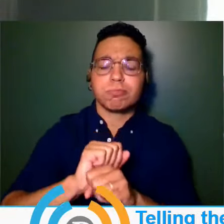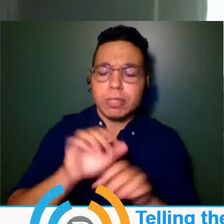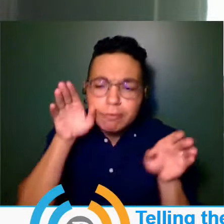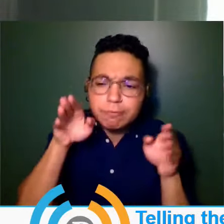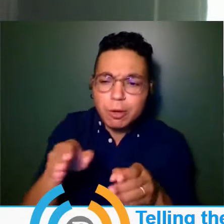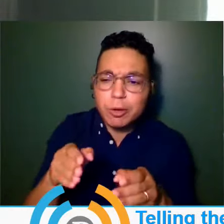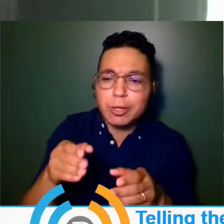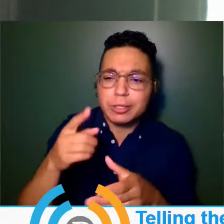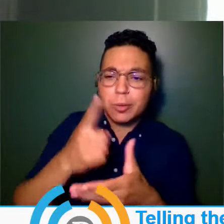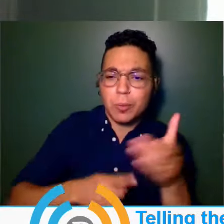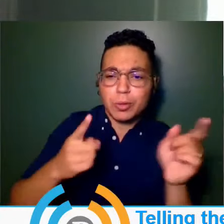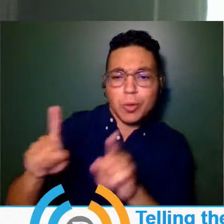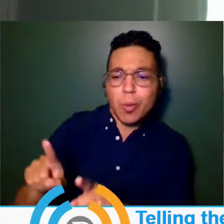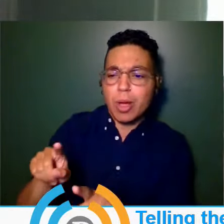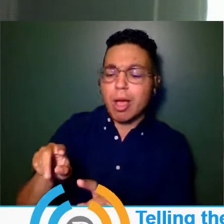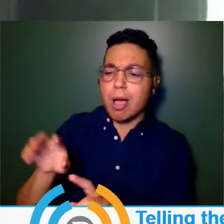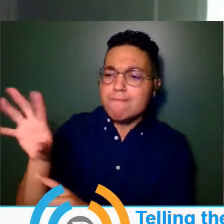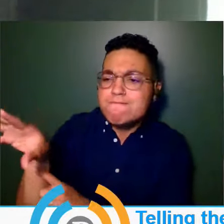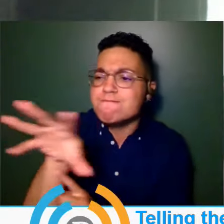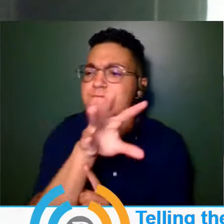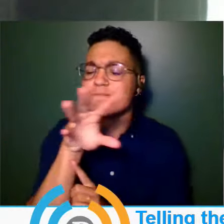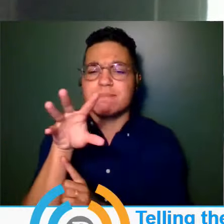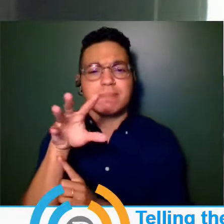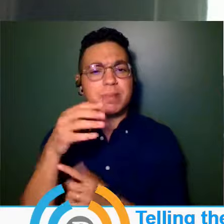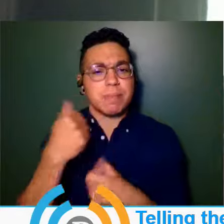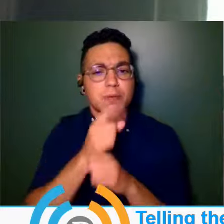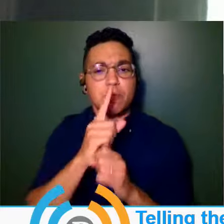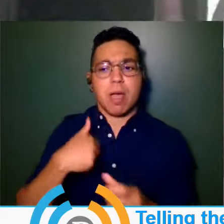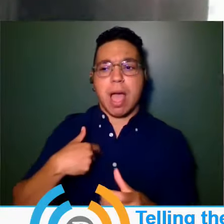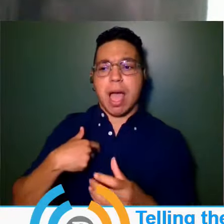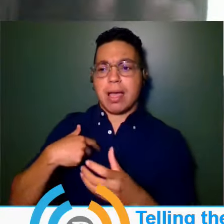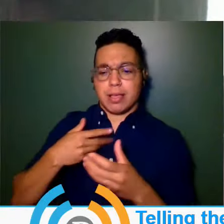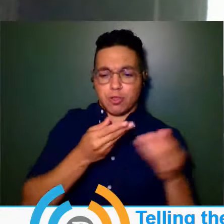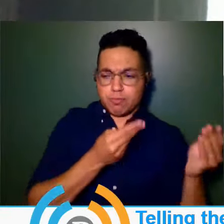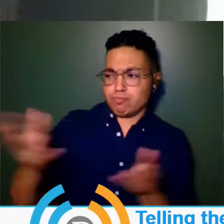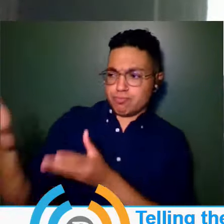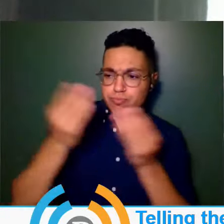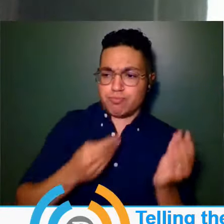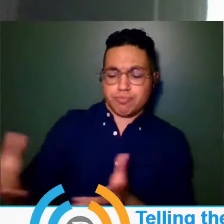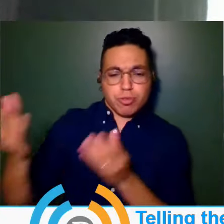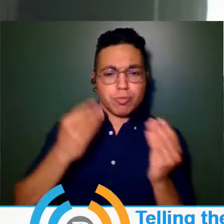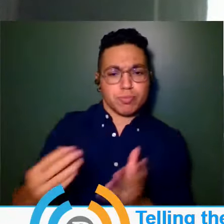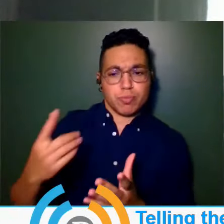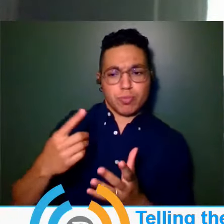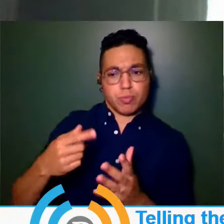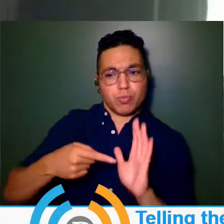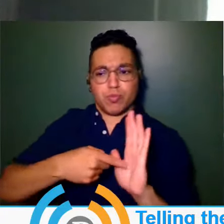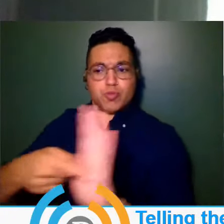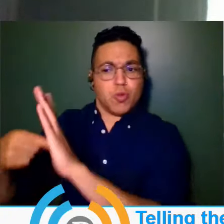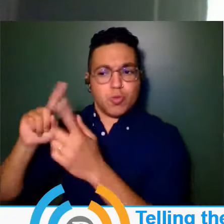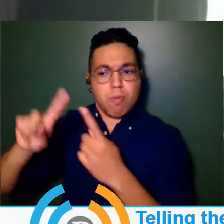outwardly and try to sort of be a conduit for others and reflect that back out there. But sometimes I